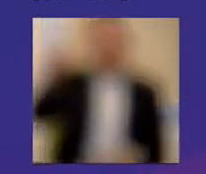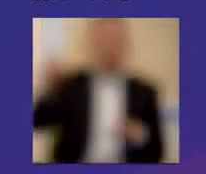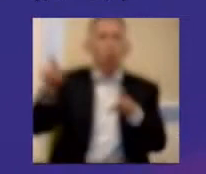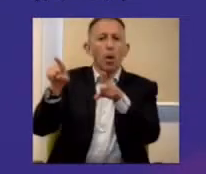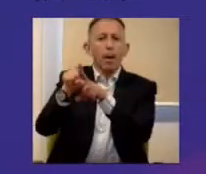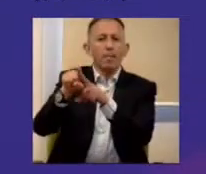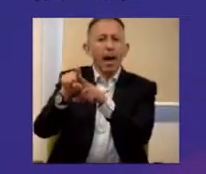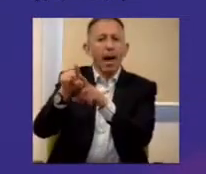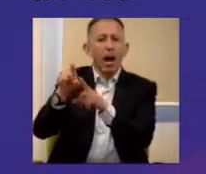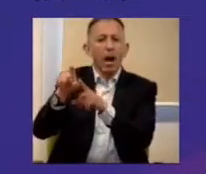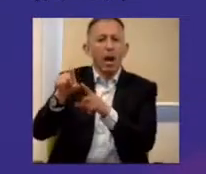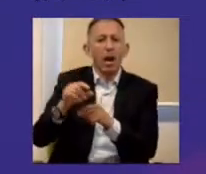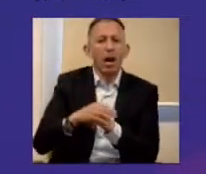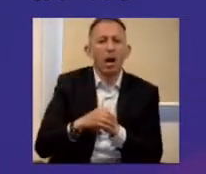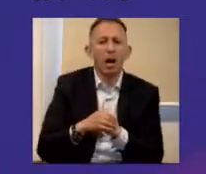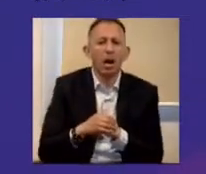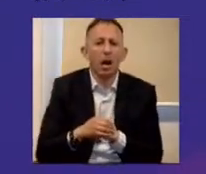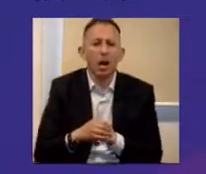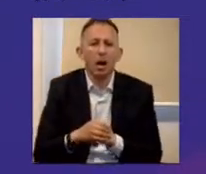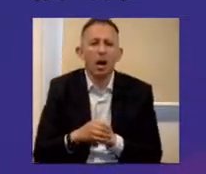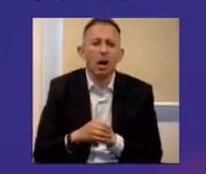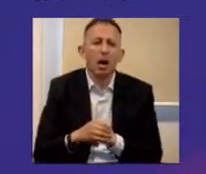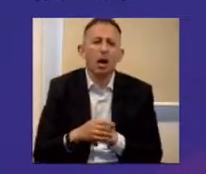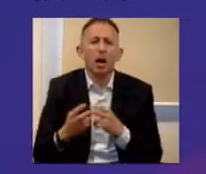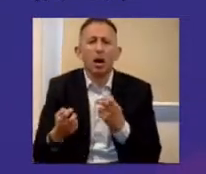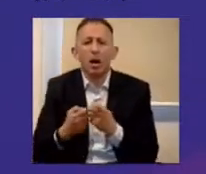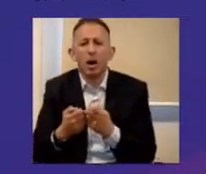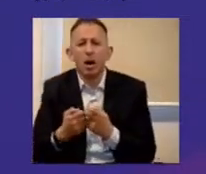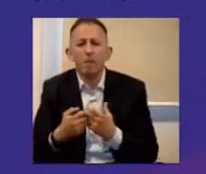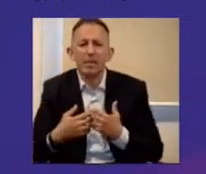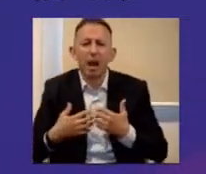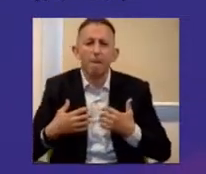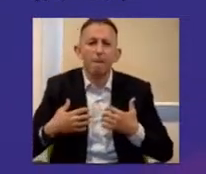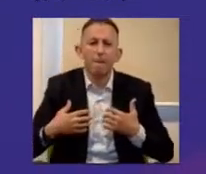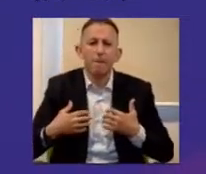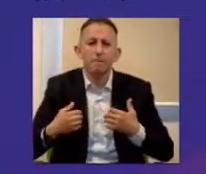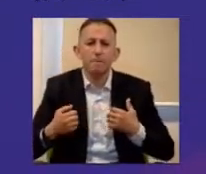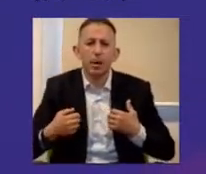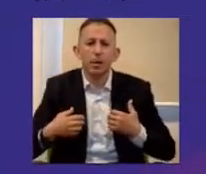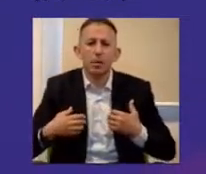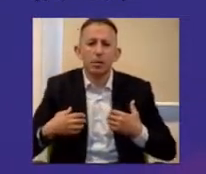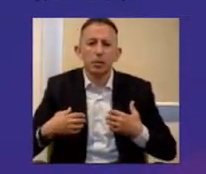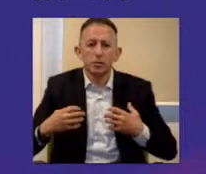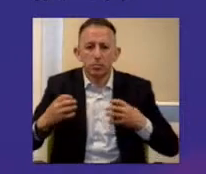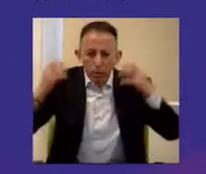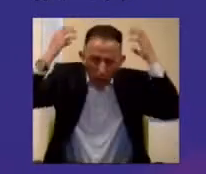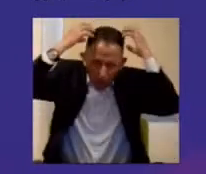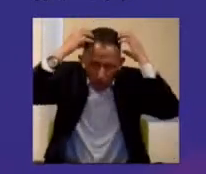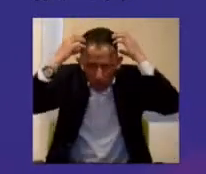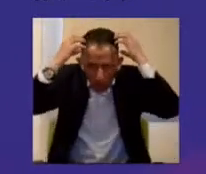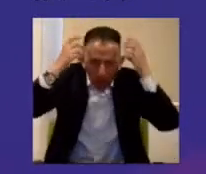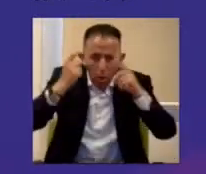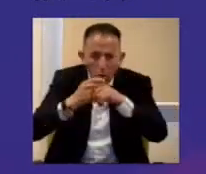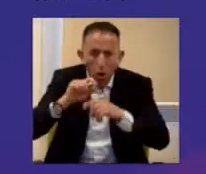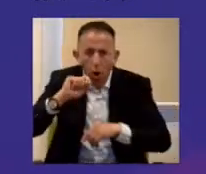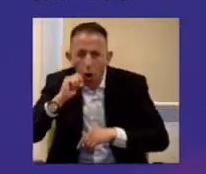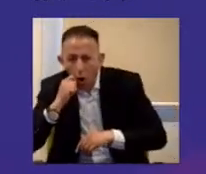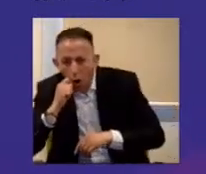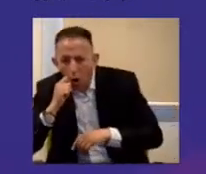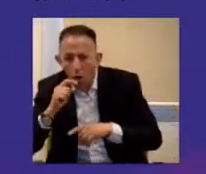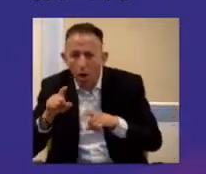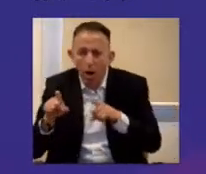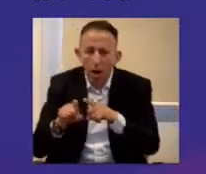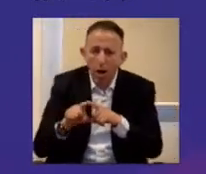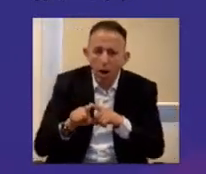subtraction. What is the analog of boar for male, boar with respect to male for female? It is a sow, if I forgot the female of a